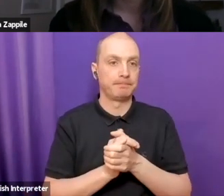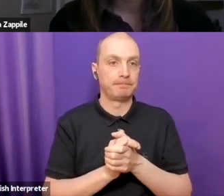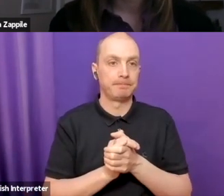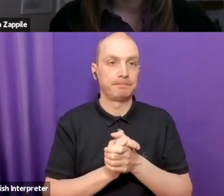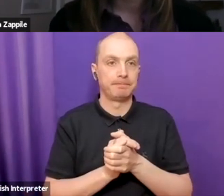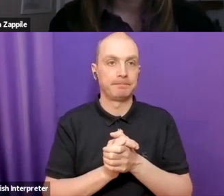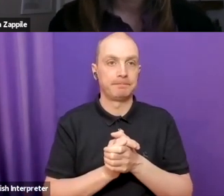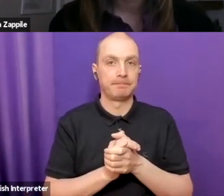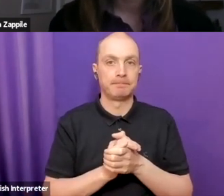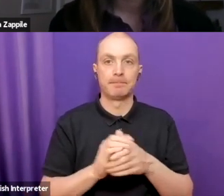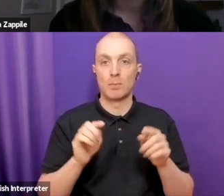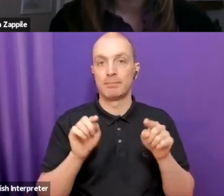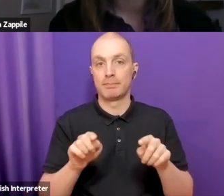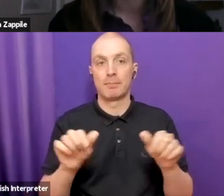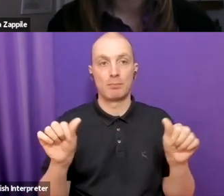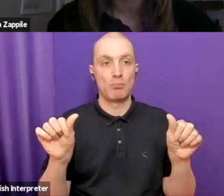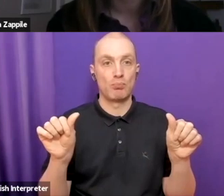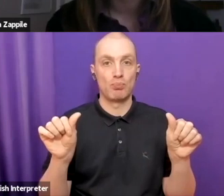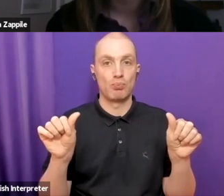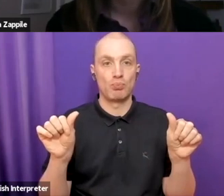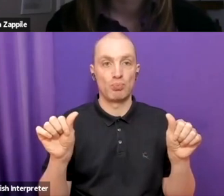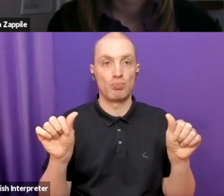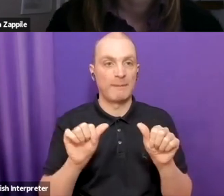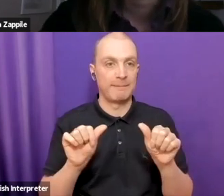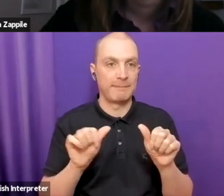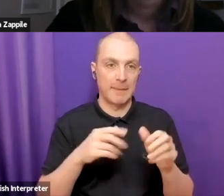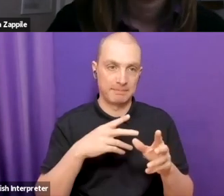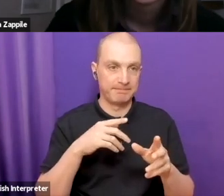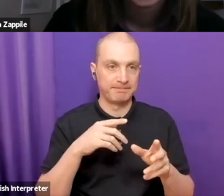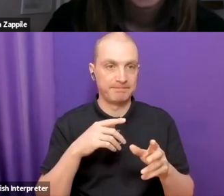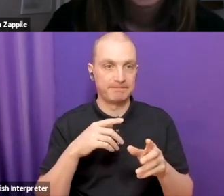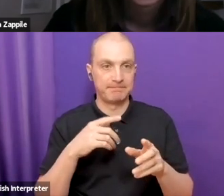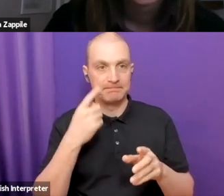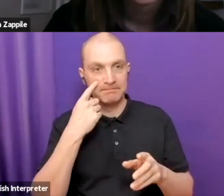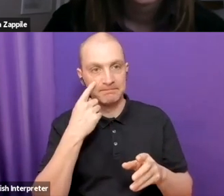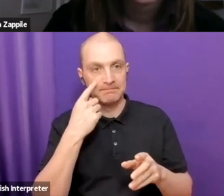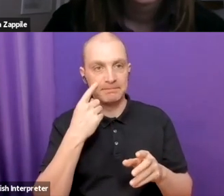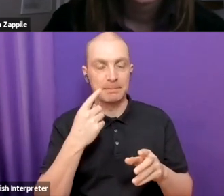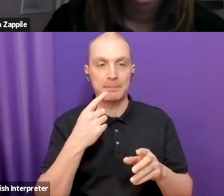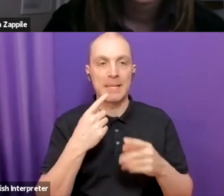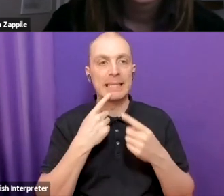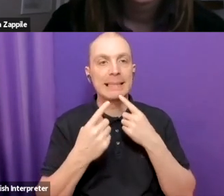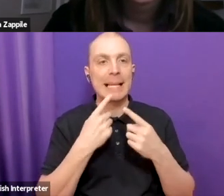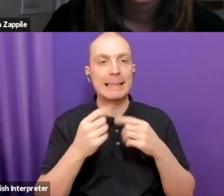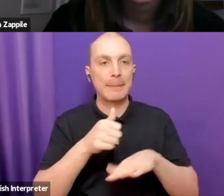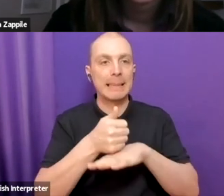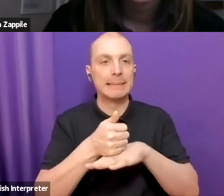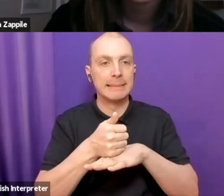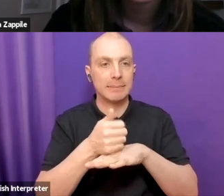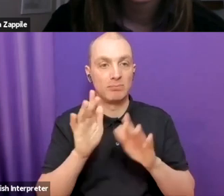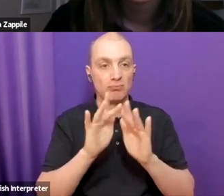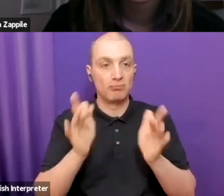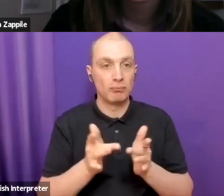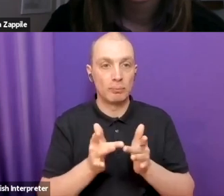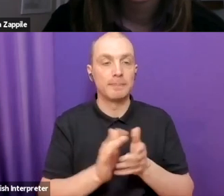let's say, show of UPR-Info database. That's lovely. Thank you so much, Nicoletta. That looks like a really useful and powerful